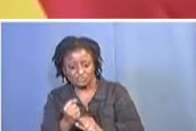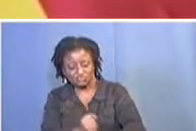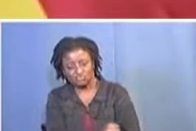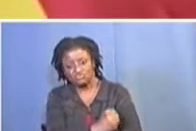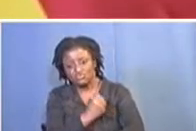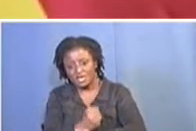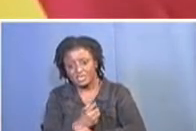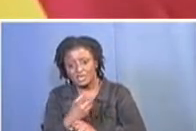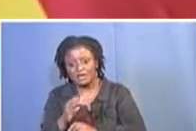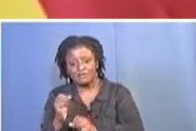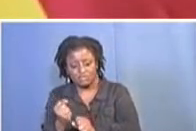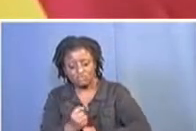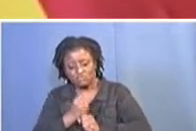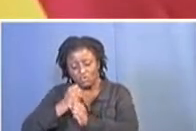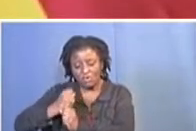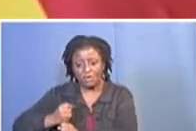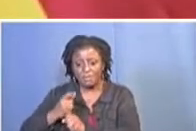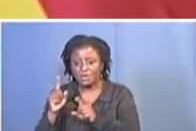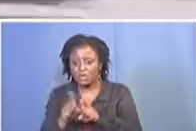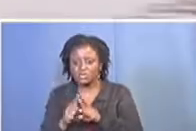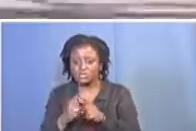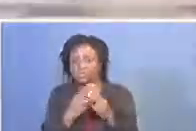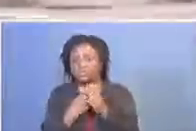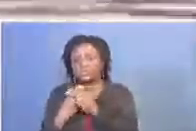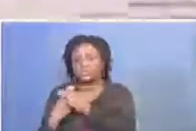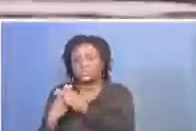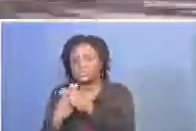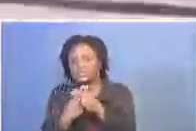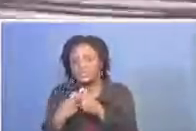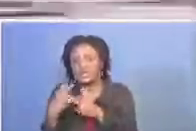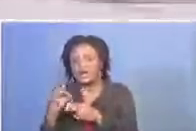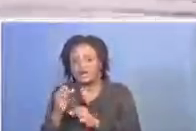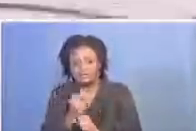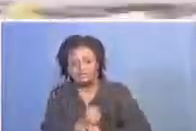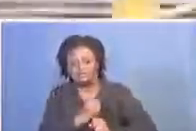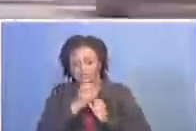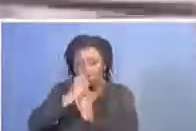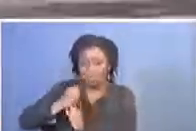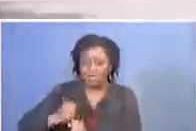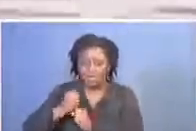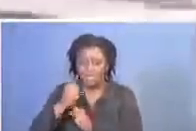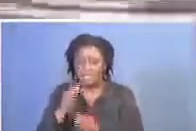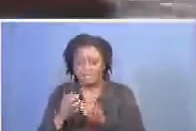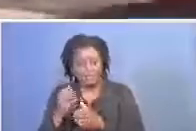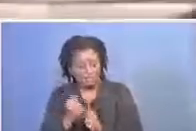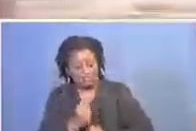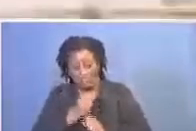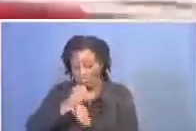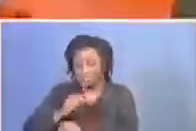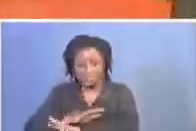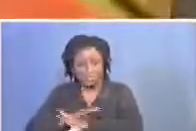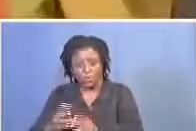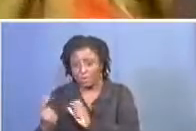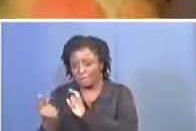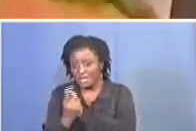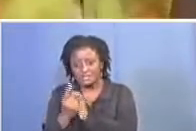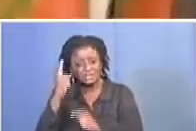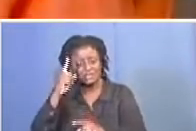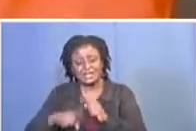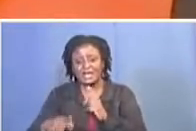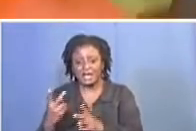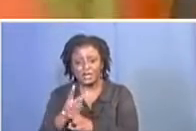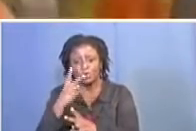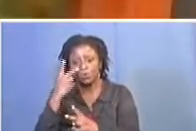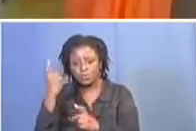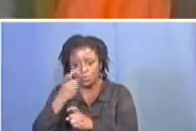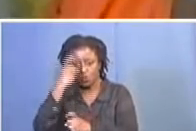also unity of their rowing. So if they don't row in a coordinated way, then they can't win victory. The traditional